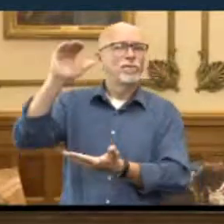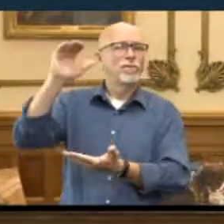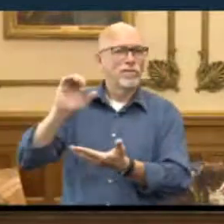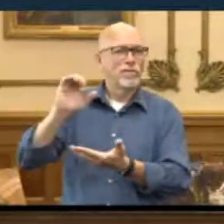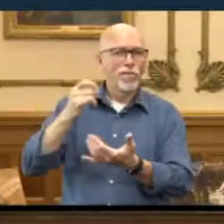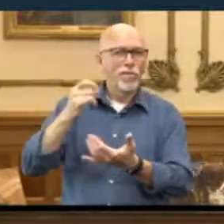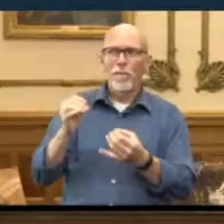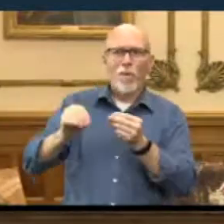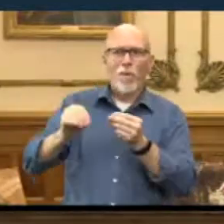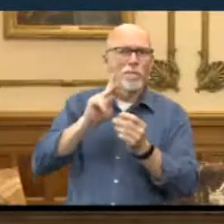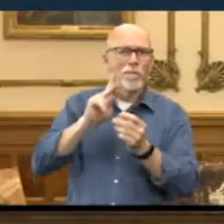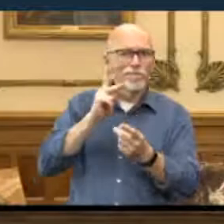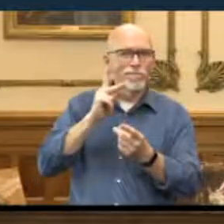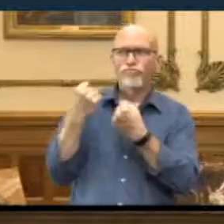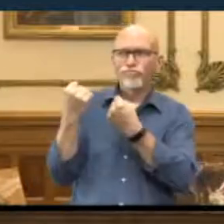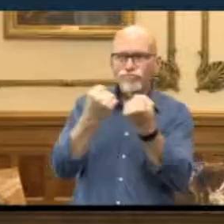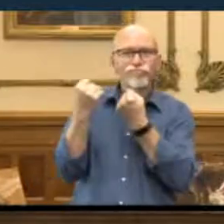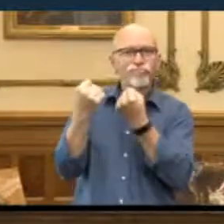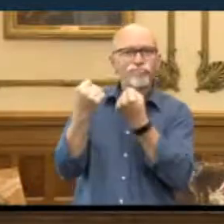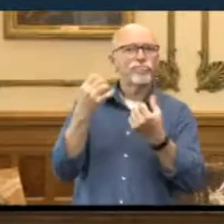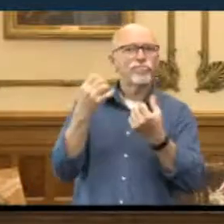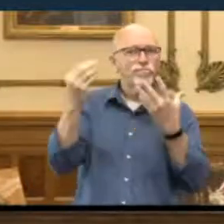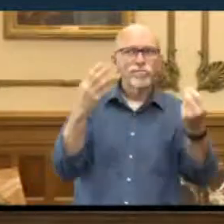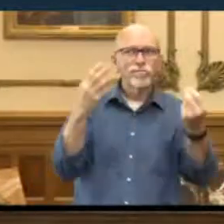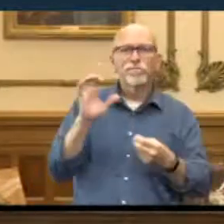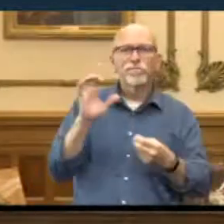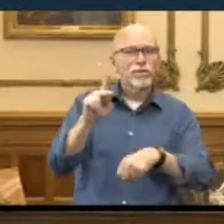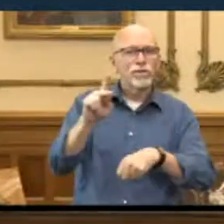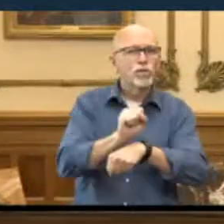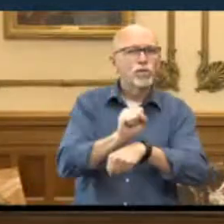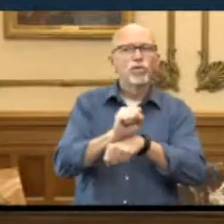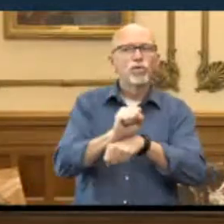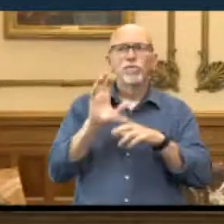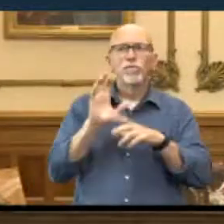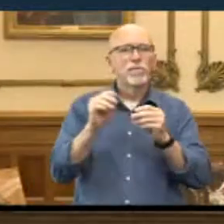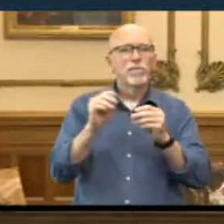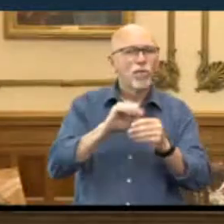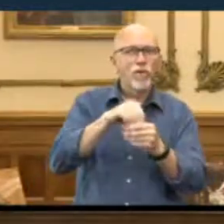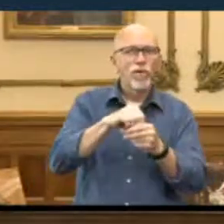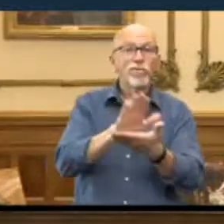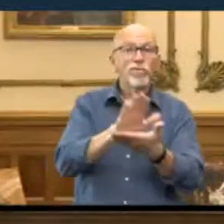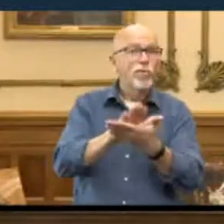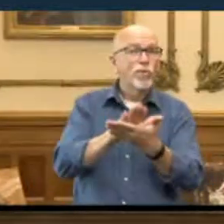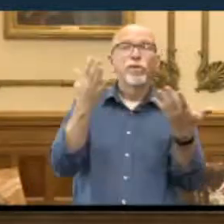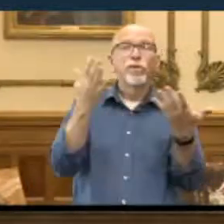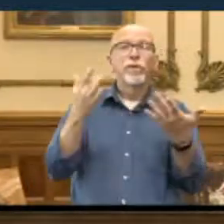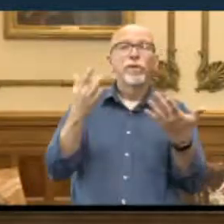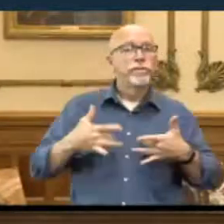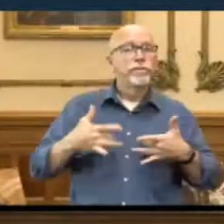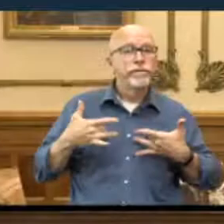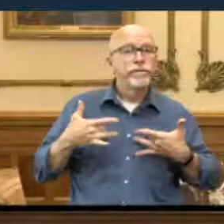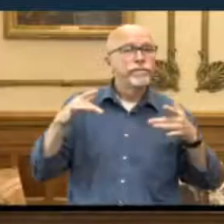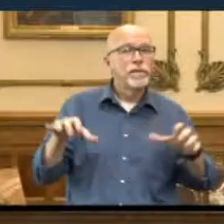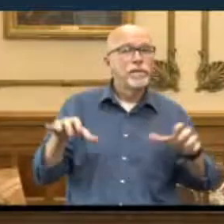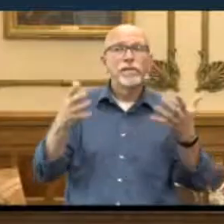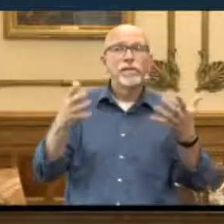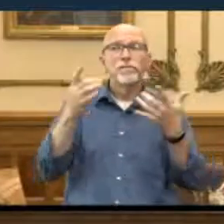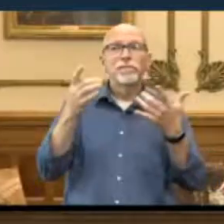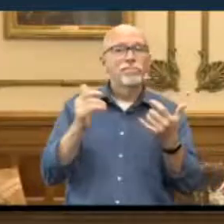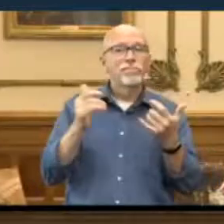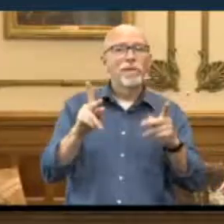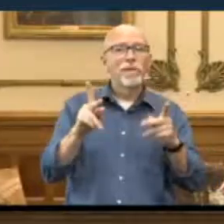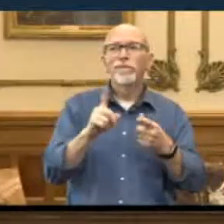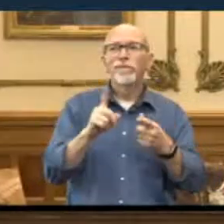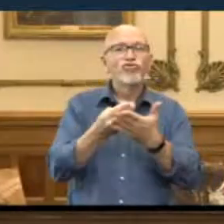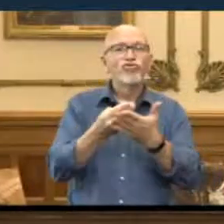get back. People are starting to get back to work, starting to get back more involved in schools and extracurricular activities, back